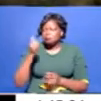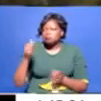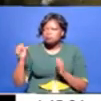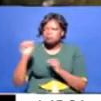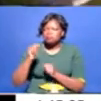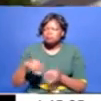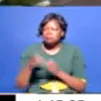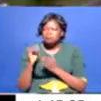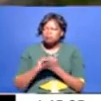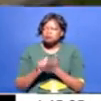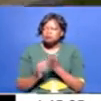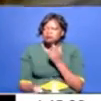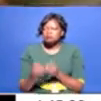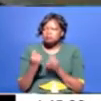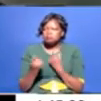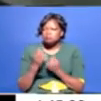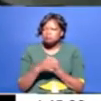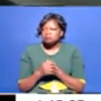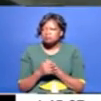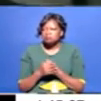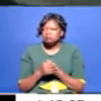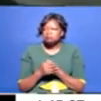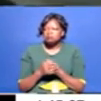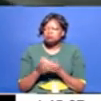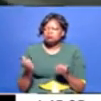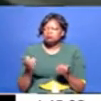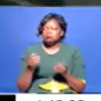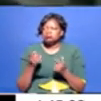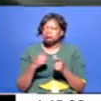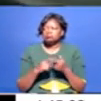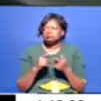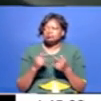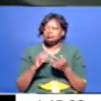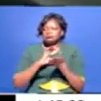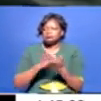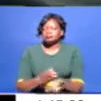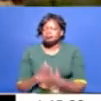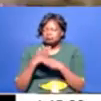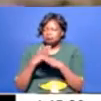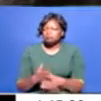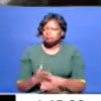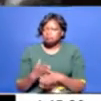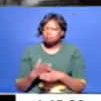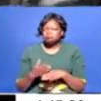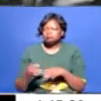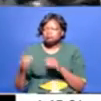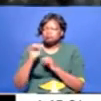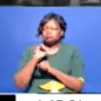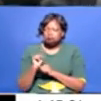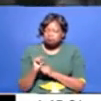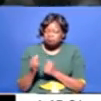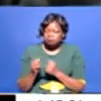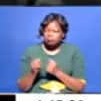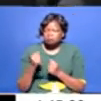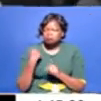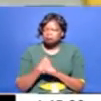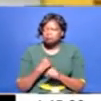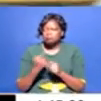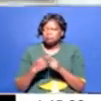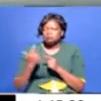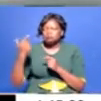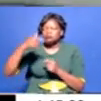emerged over time eroded rail's influence on funding and its shares of the national transport task. Elsewhere, fuel prices